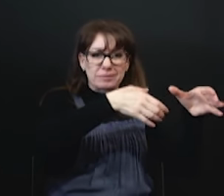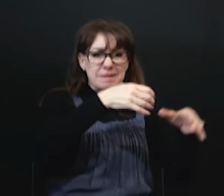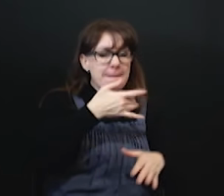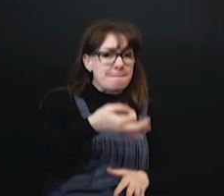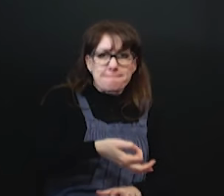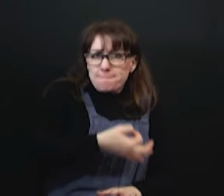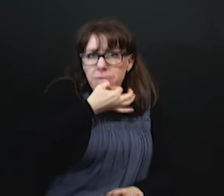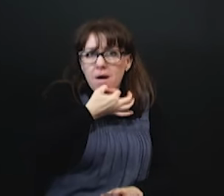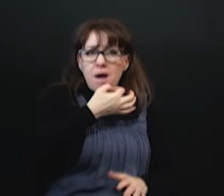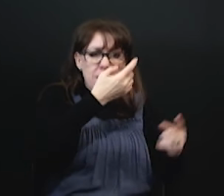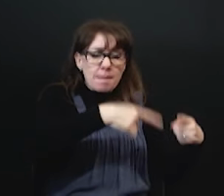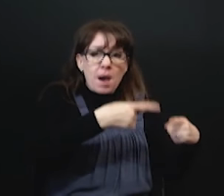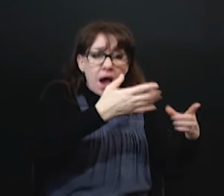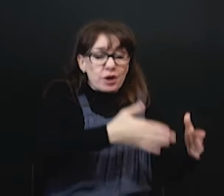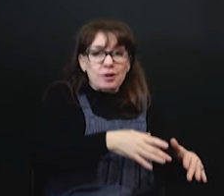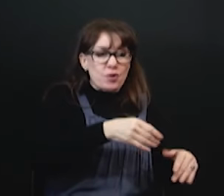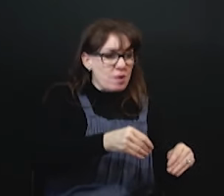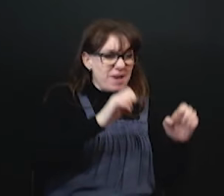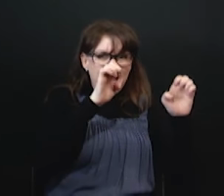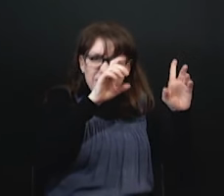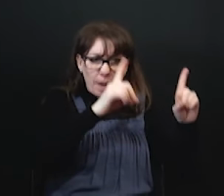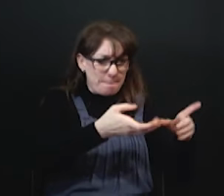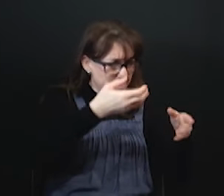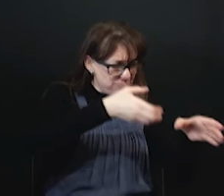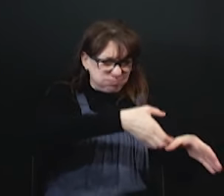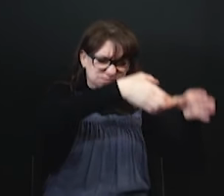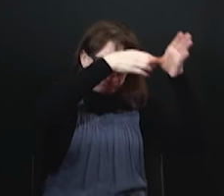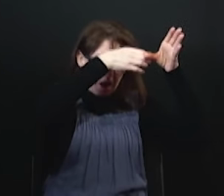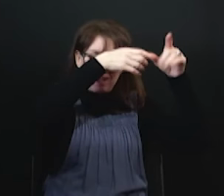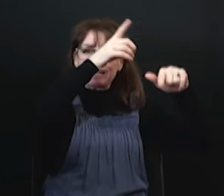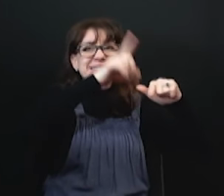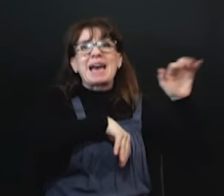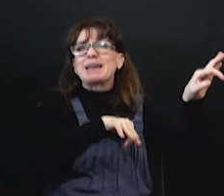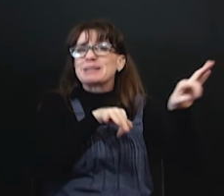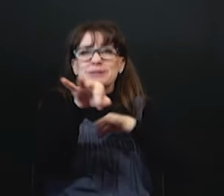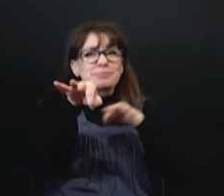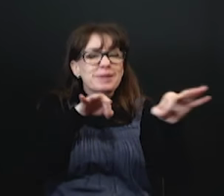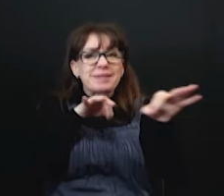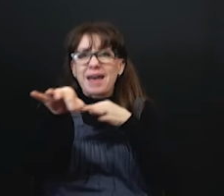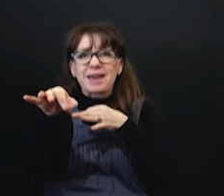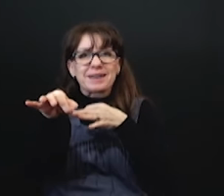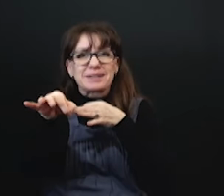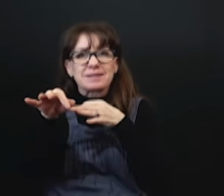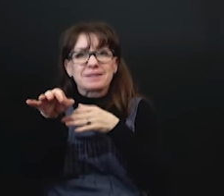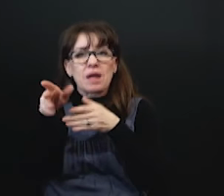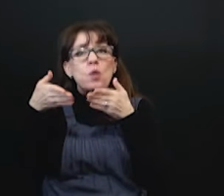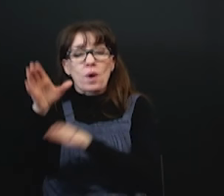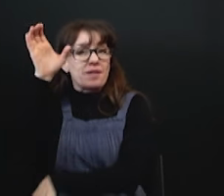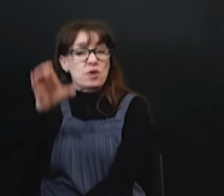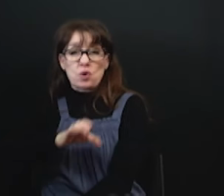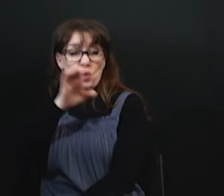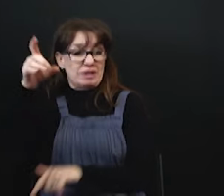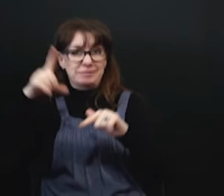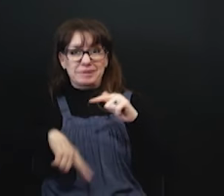most educated in the ways of the wisdom of the world can't fully explain the way of the cross.